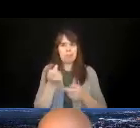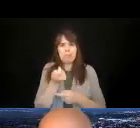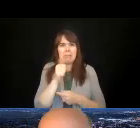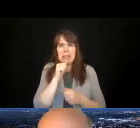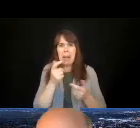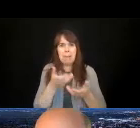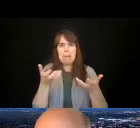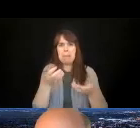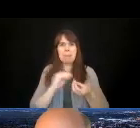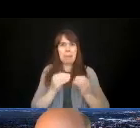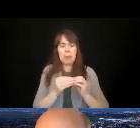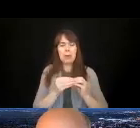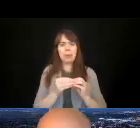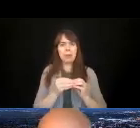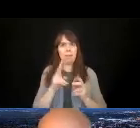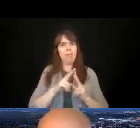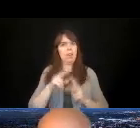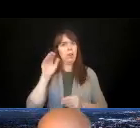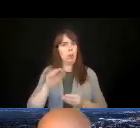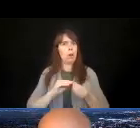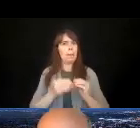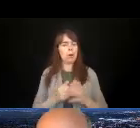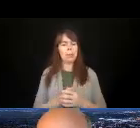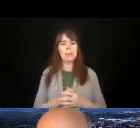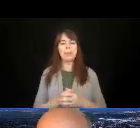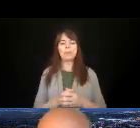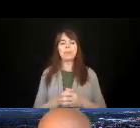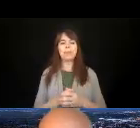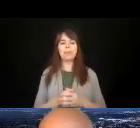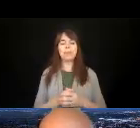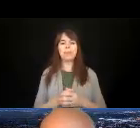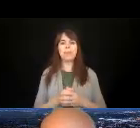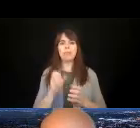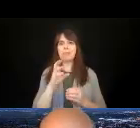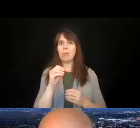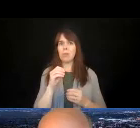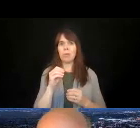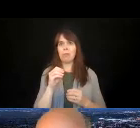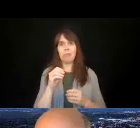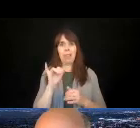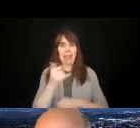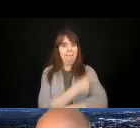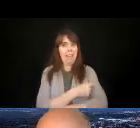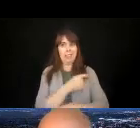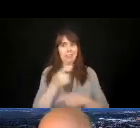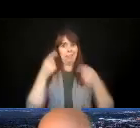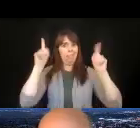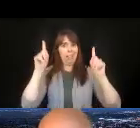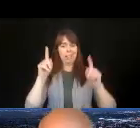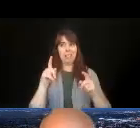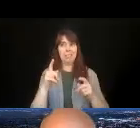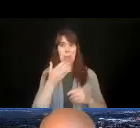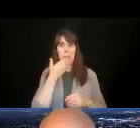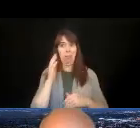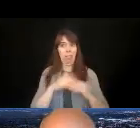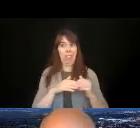final vaccine dose is incredibly low. And so it's a very, very effective vaccine, probably more effective than any of us could have